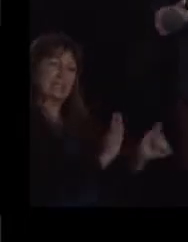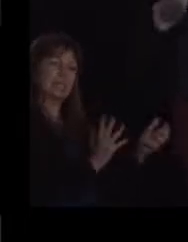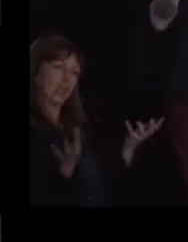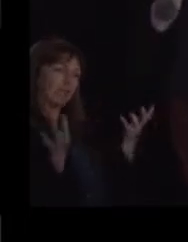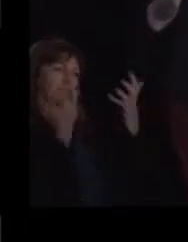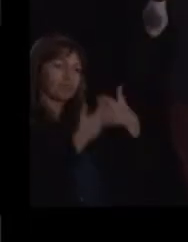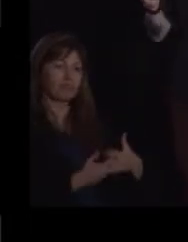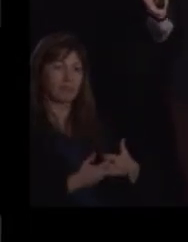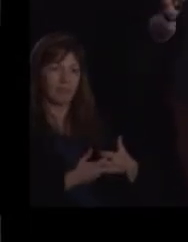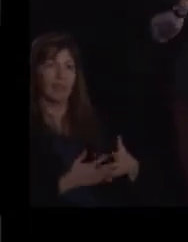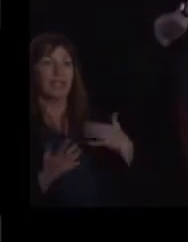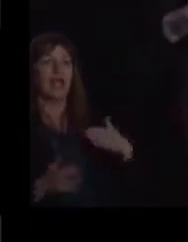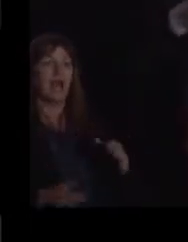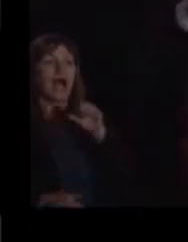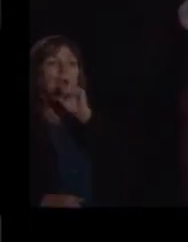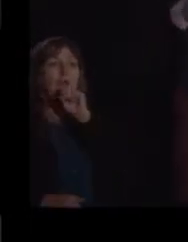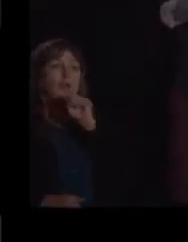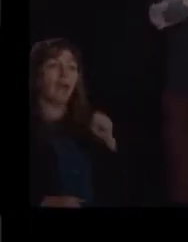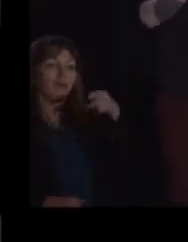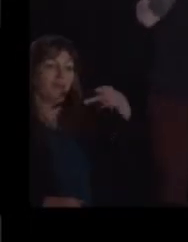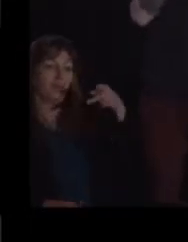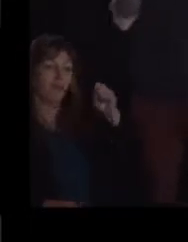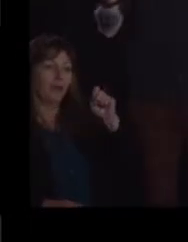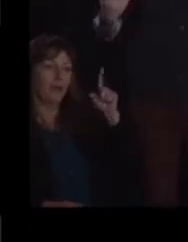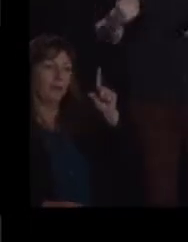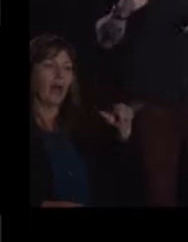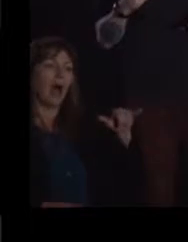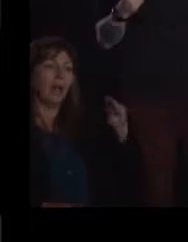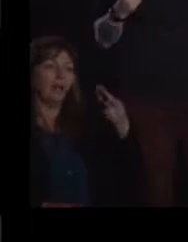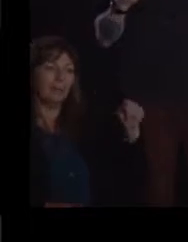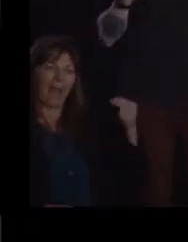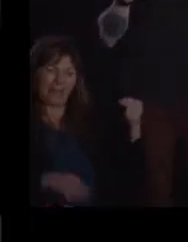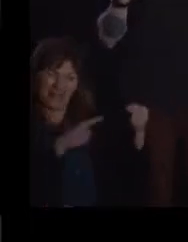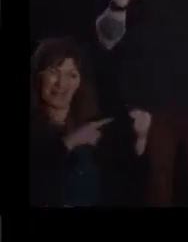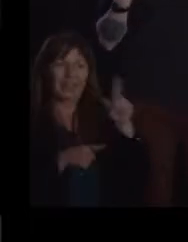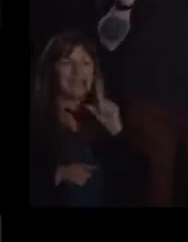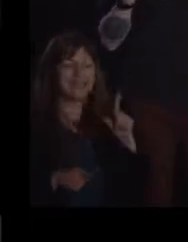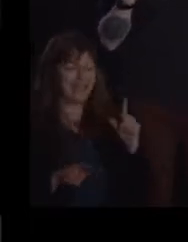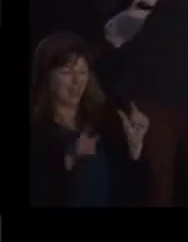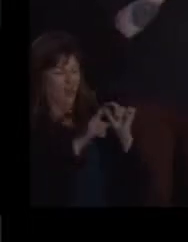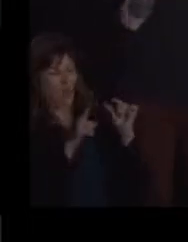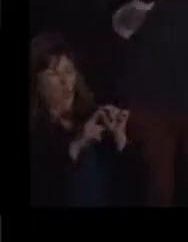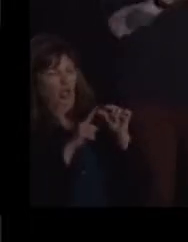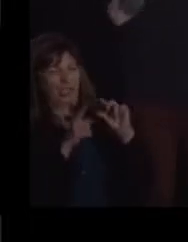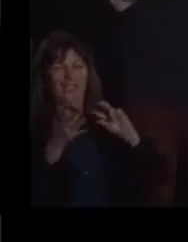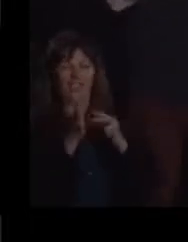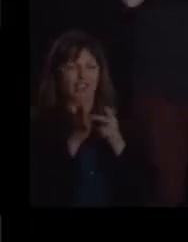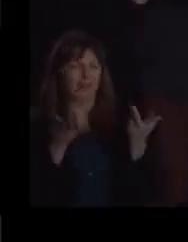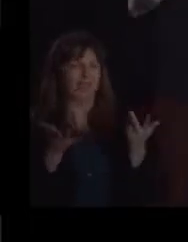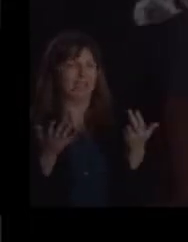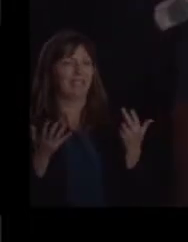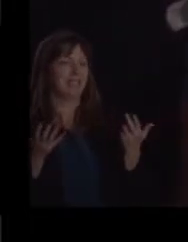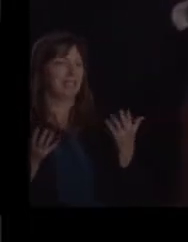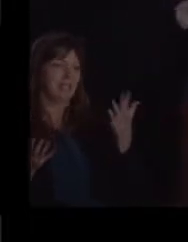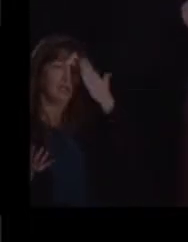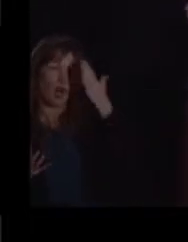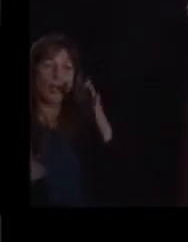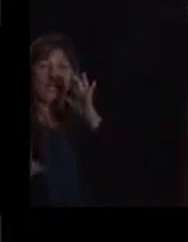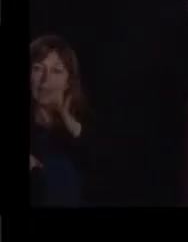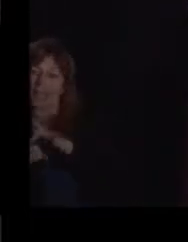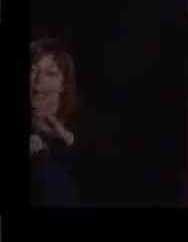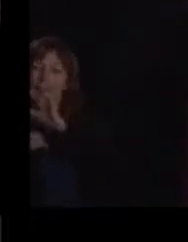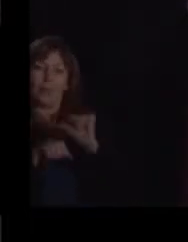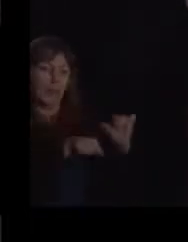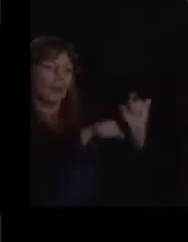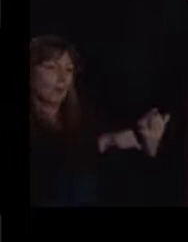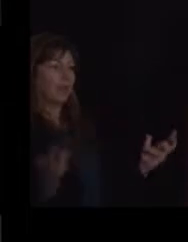is a term I absolutely love. See, it's really romantic. It's this term that just basically means